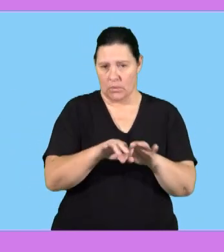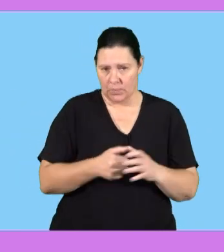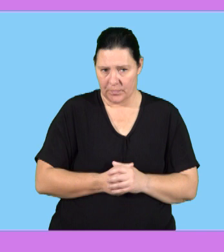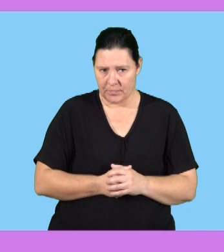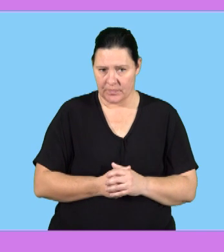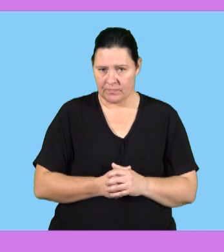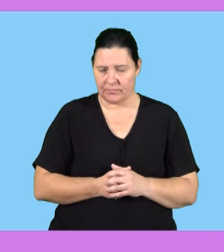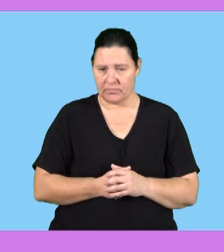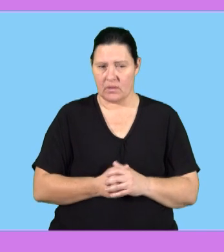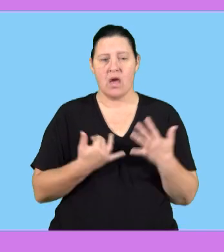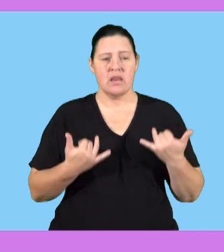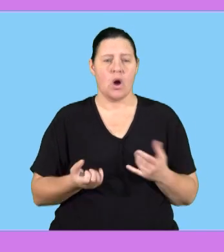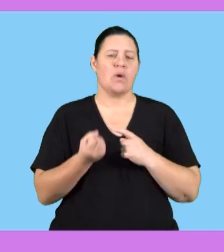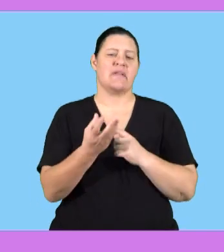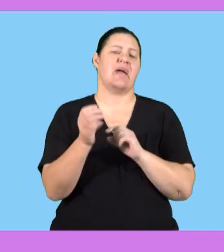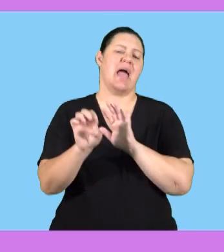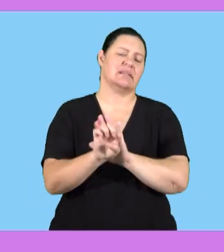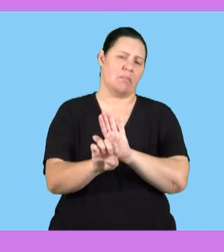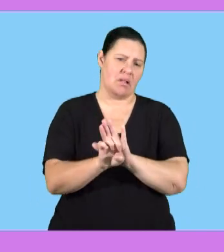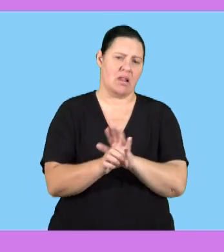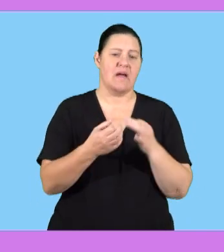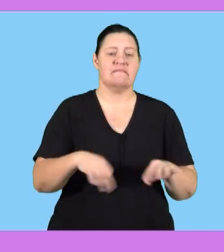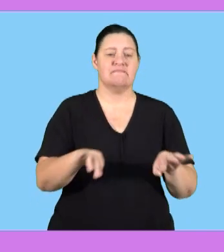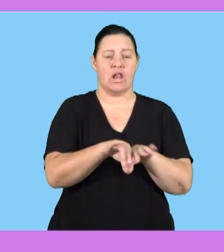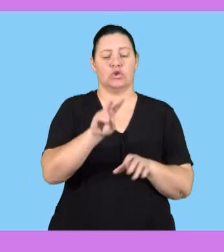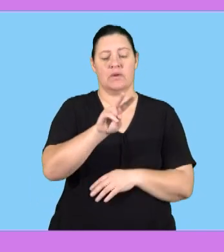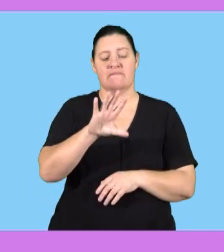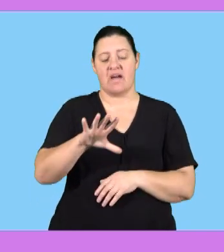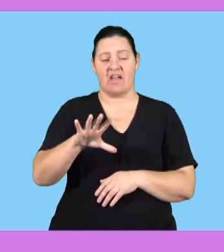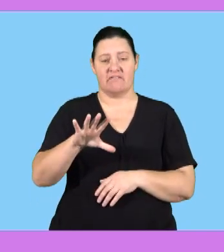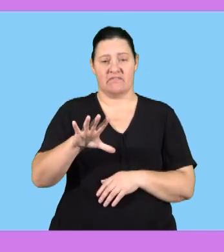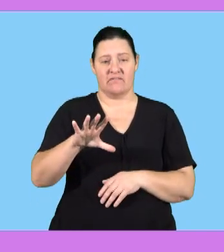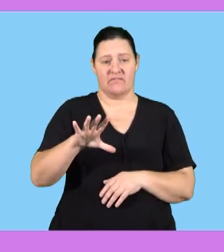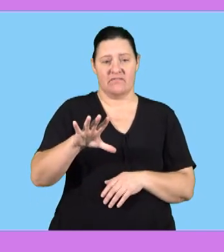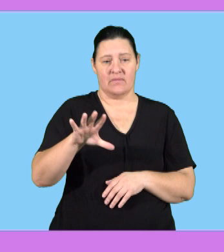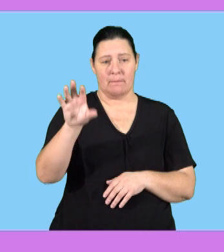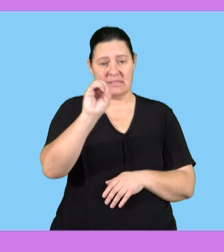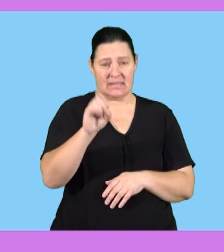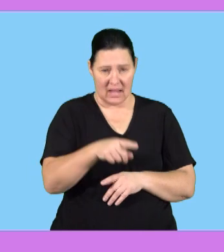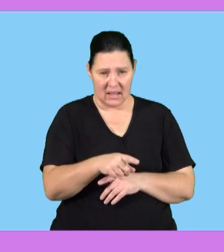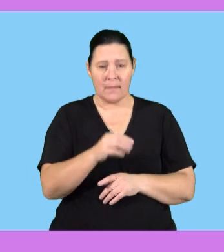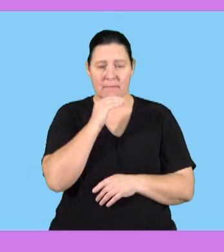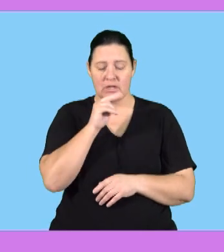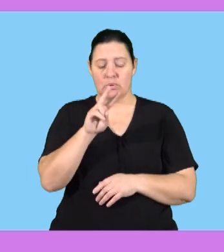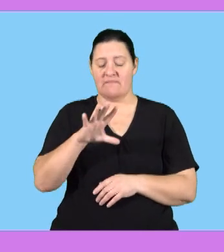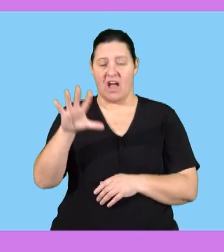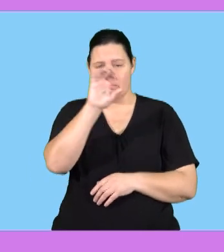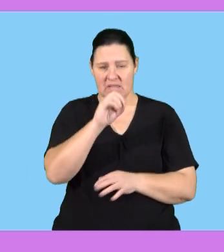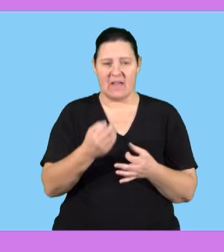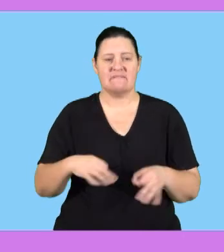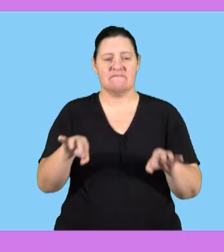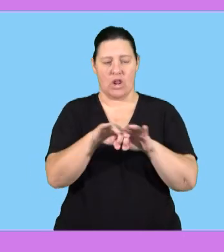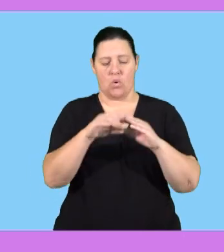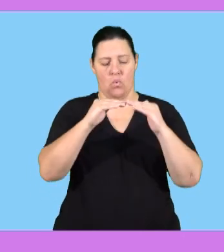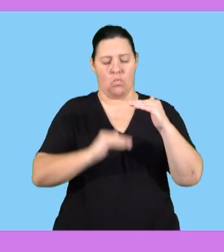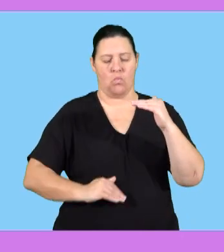value. Okay, now just to give an example, the value at 25 percentile implies that 25% of values